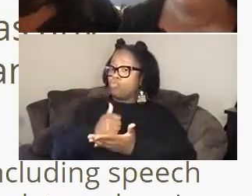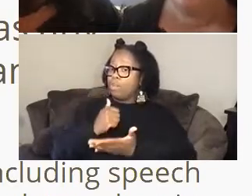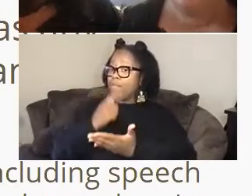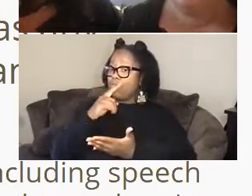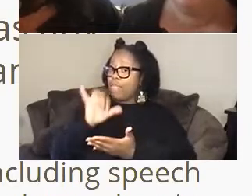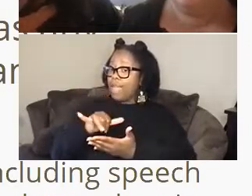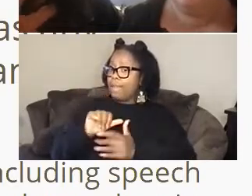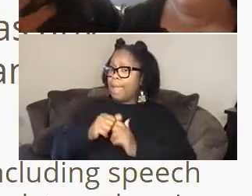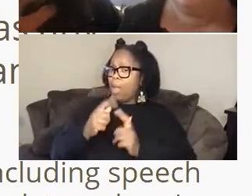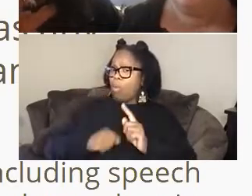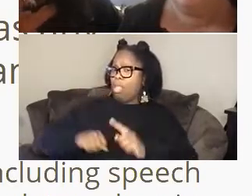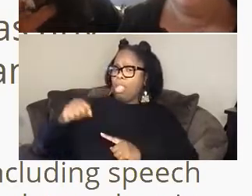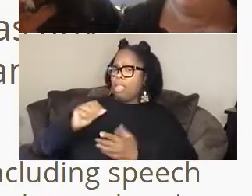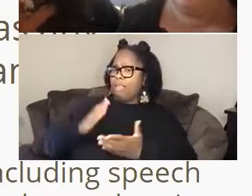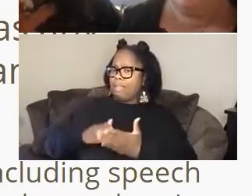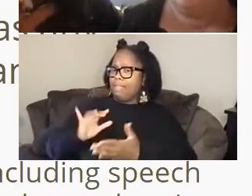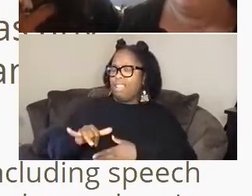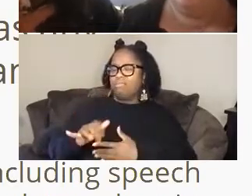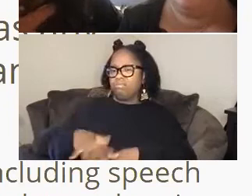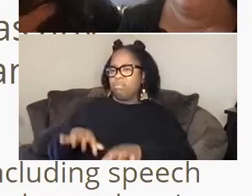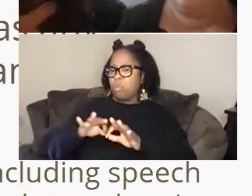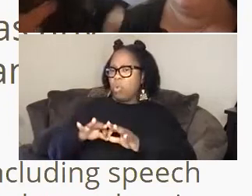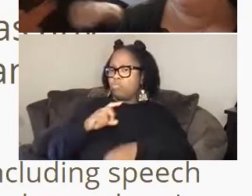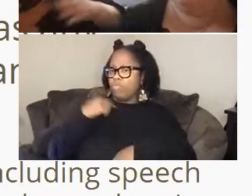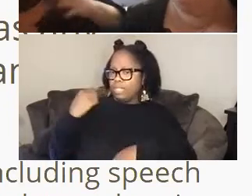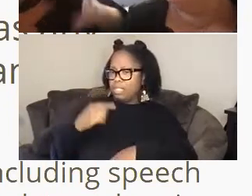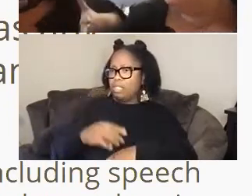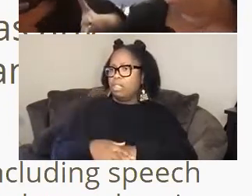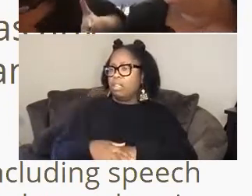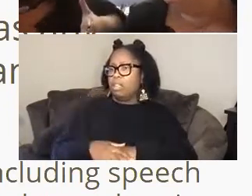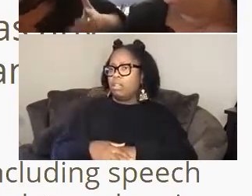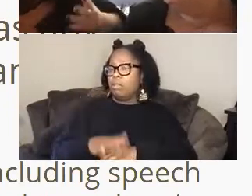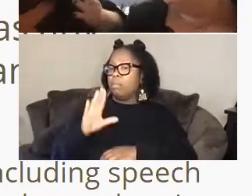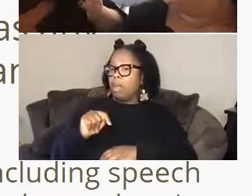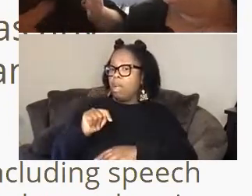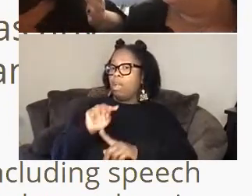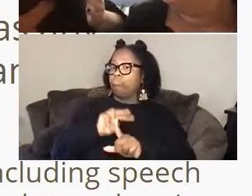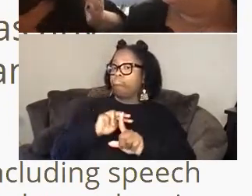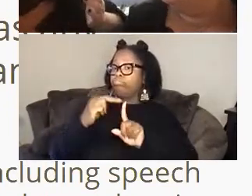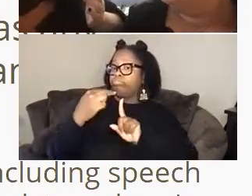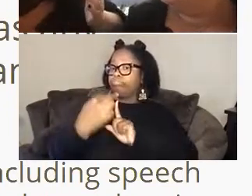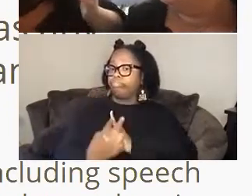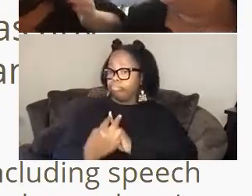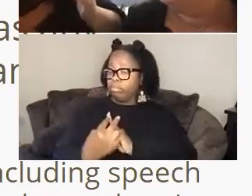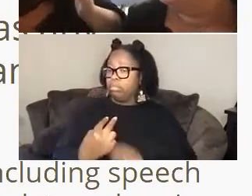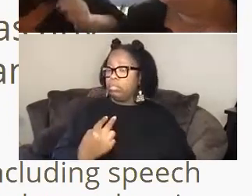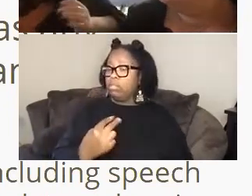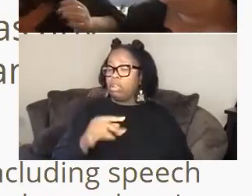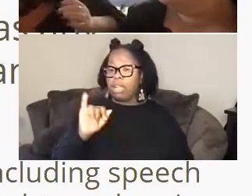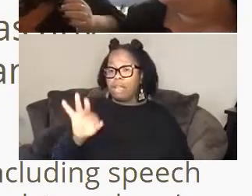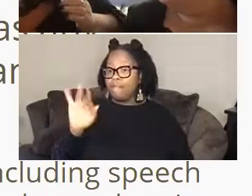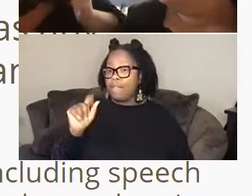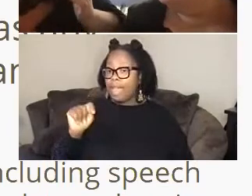push back on that? That I think is the main risk. But I think that the flip side of that is, if fat people are